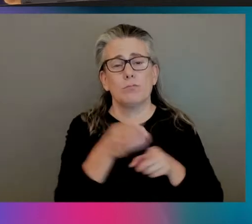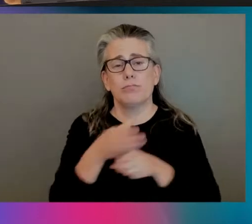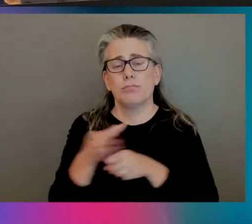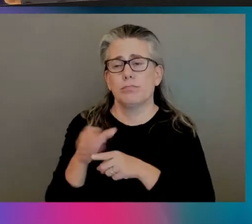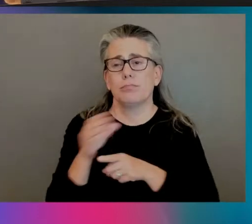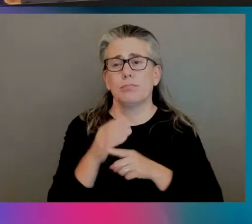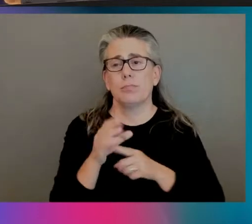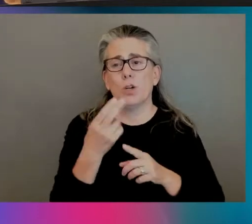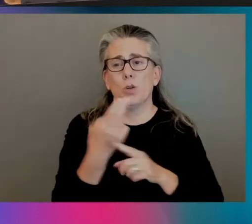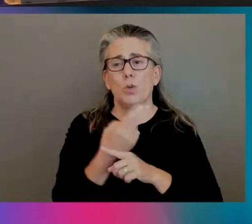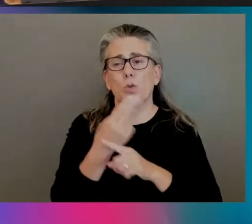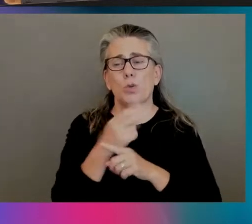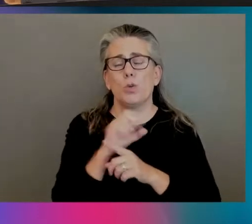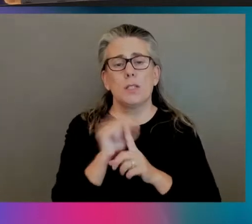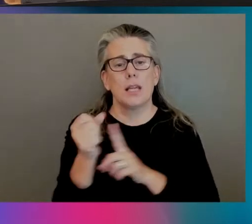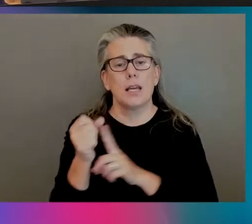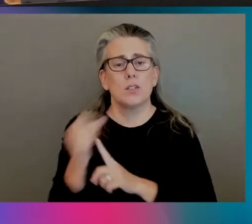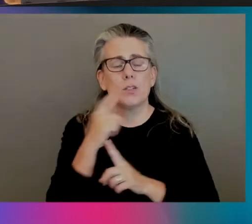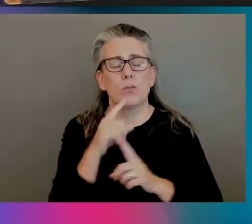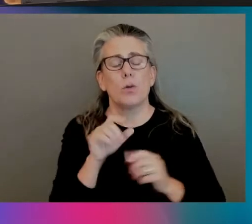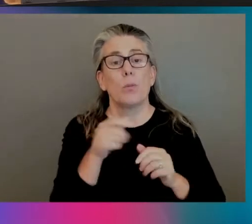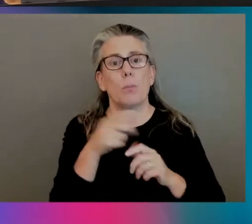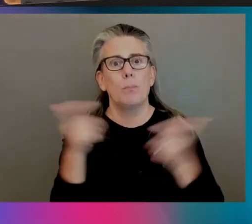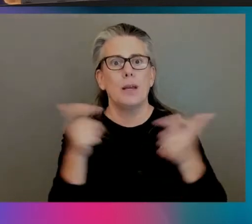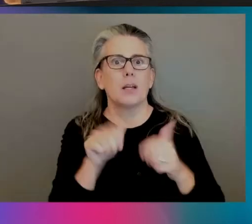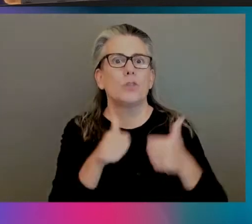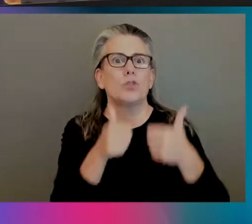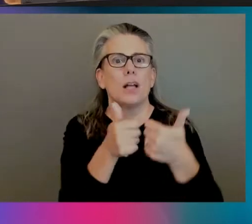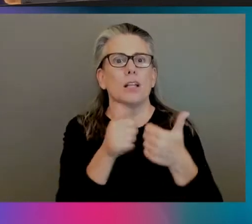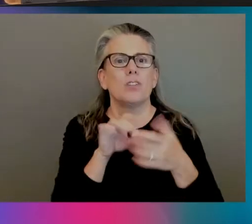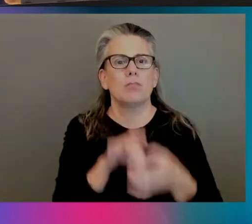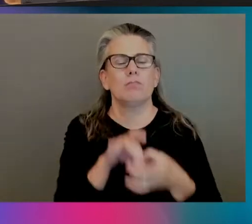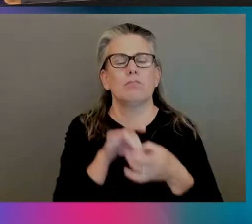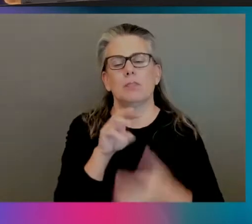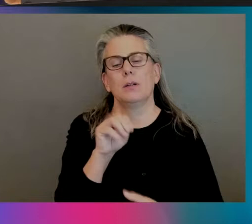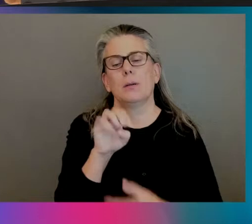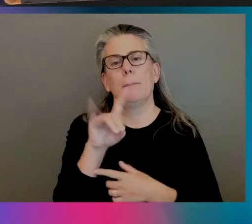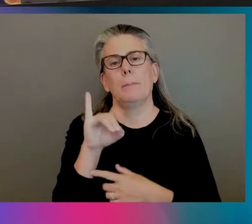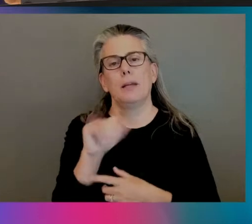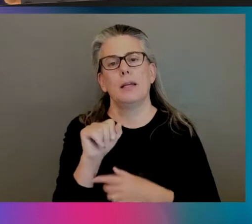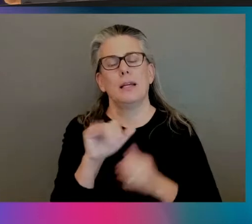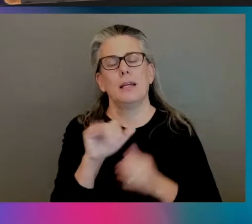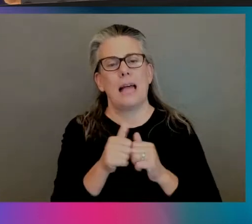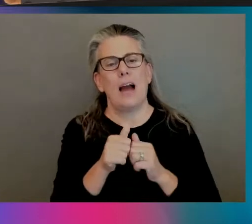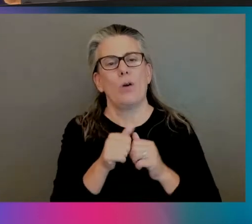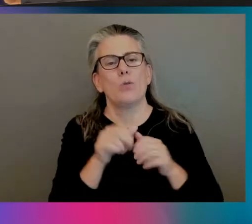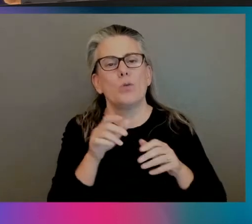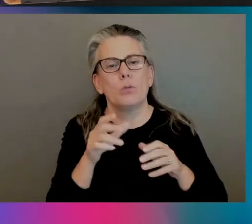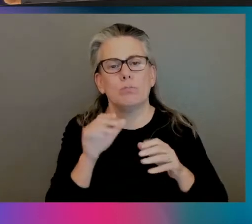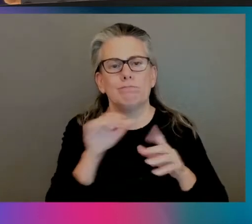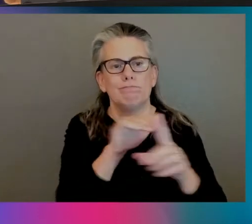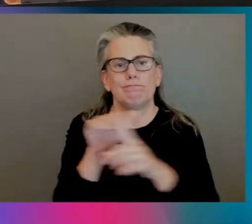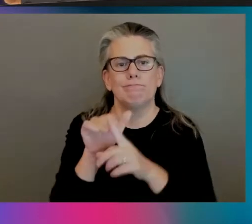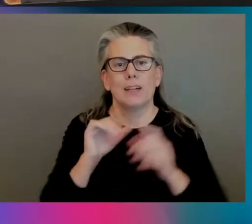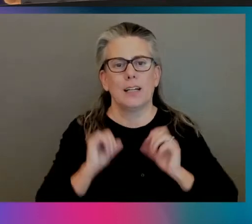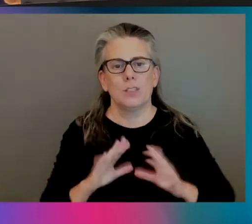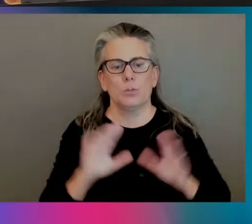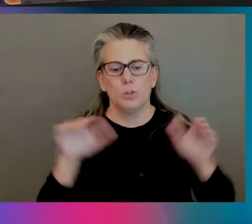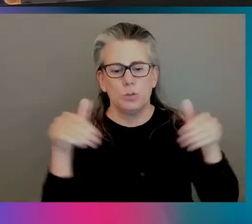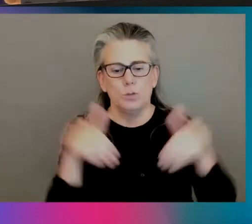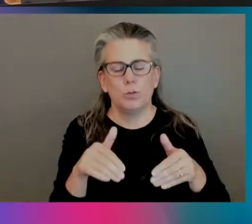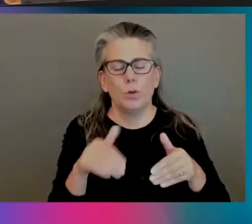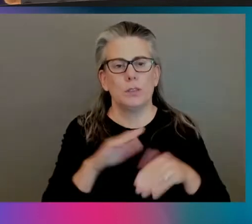the main challenges in media is how do you get people to engage with the content catalog you have? Like not only the top item, but with